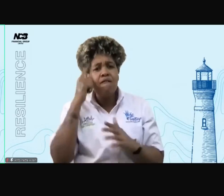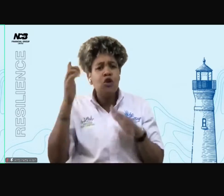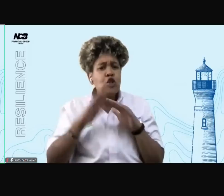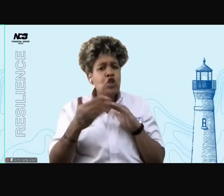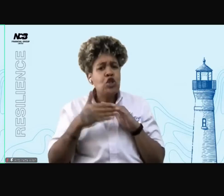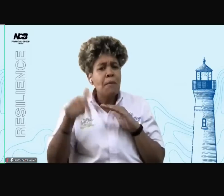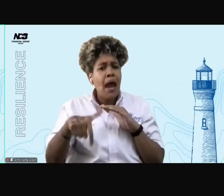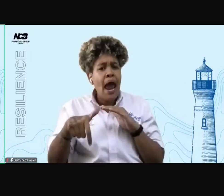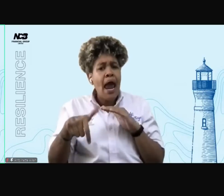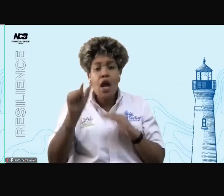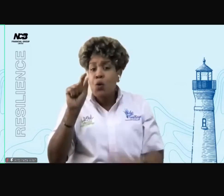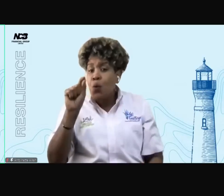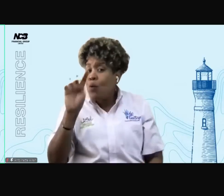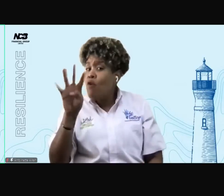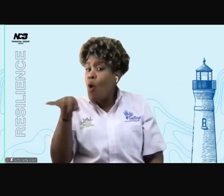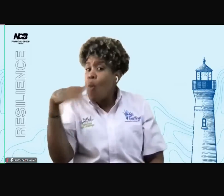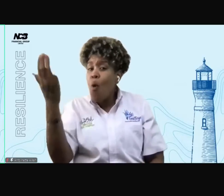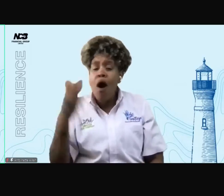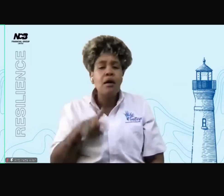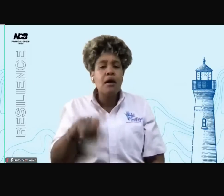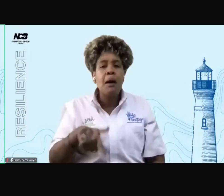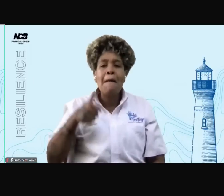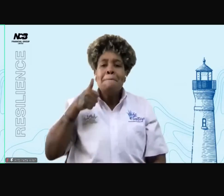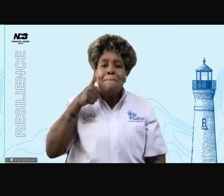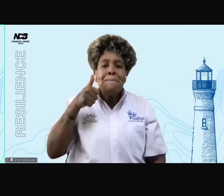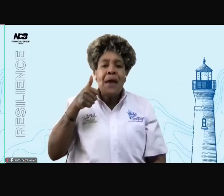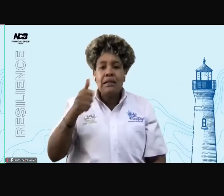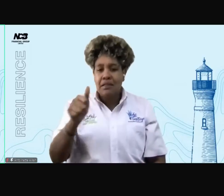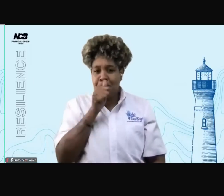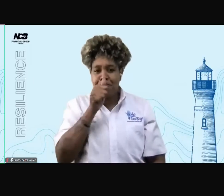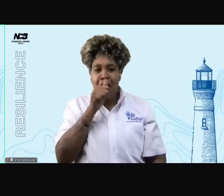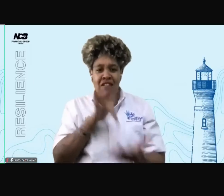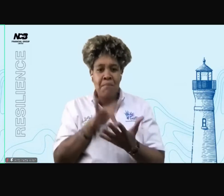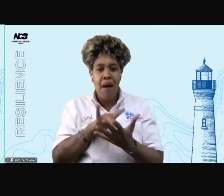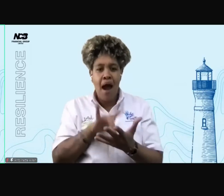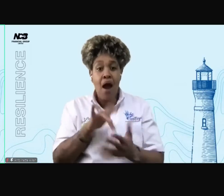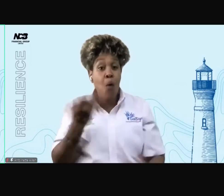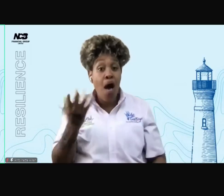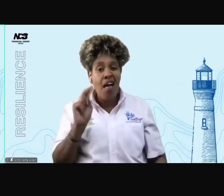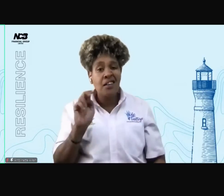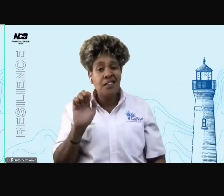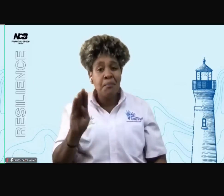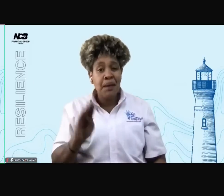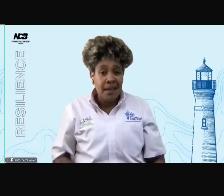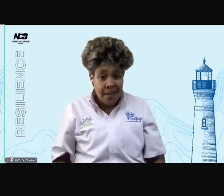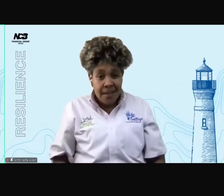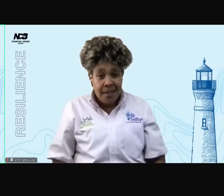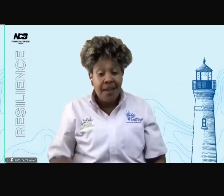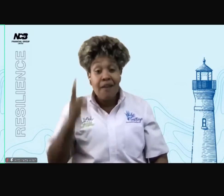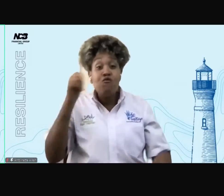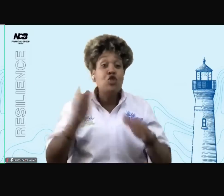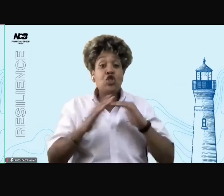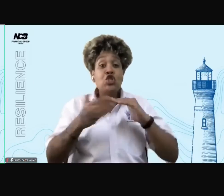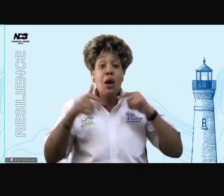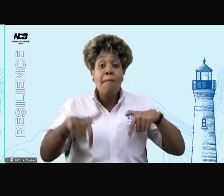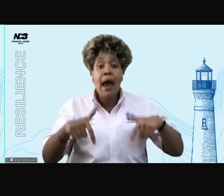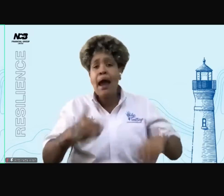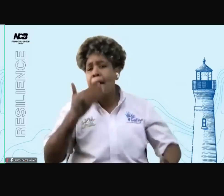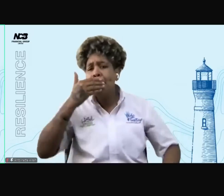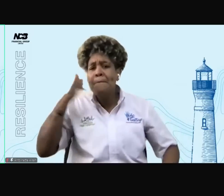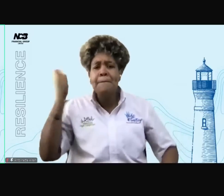Jamaica, 2024, the best private bank, NCB. For Jamaica, the